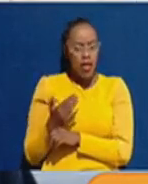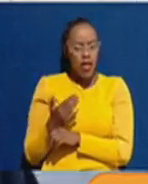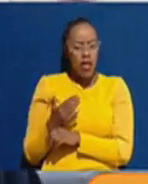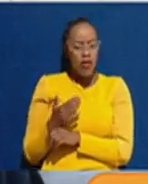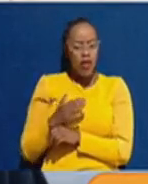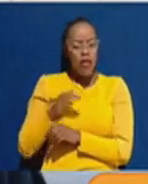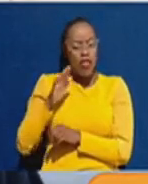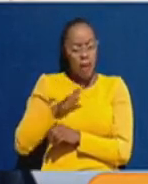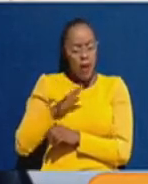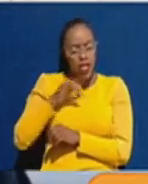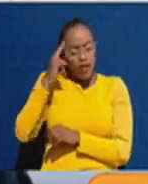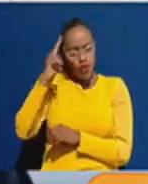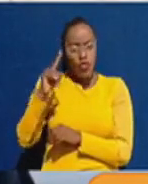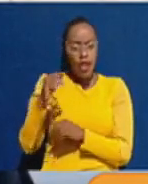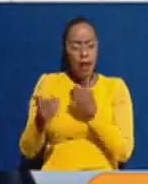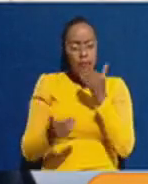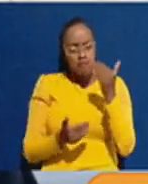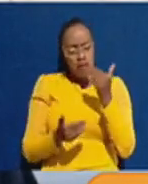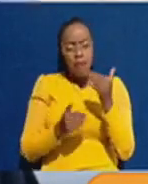mama mtoto.